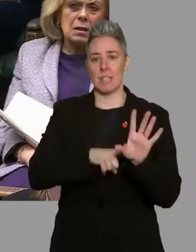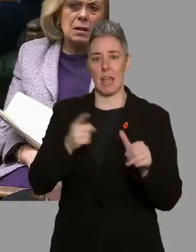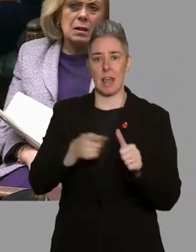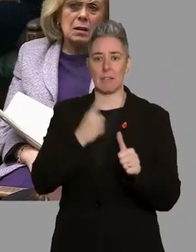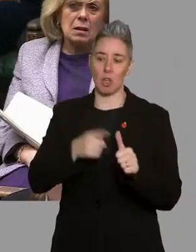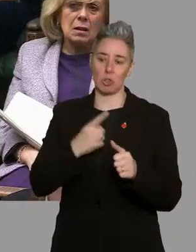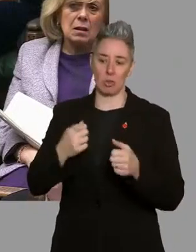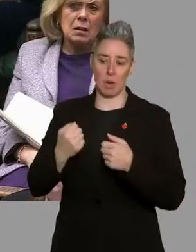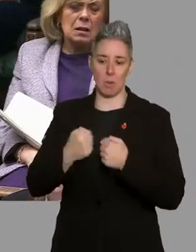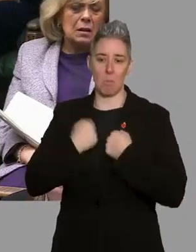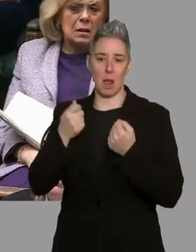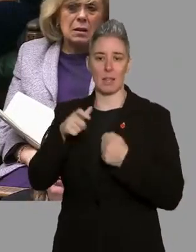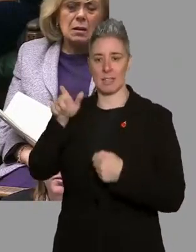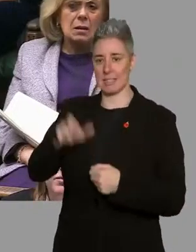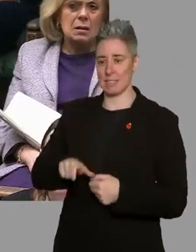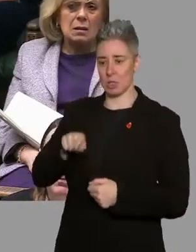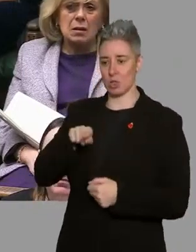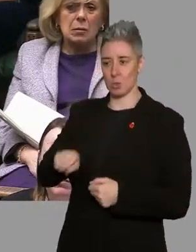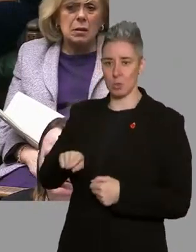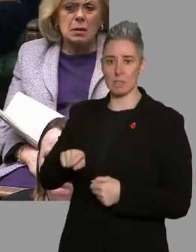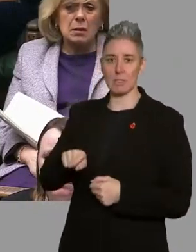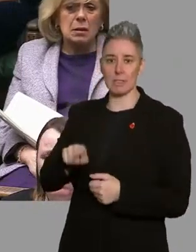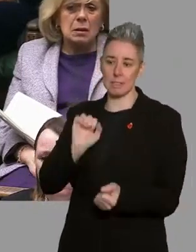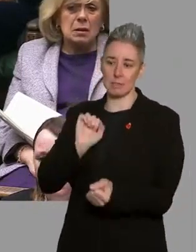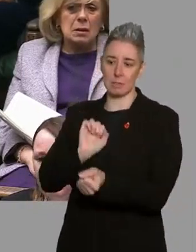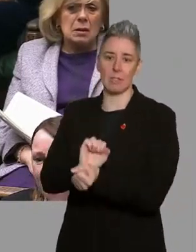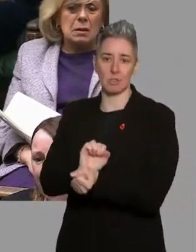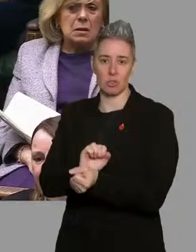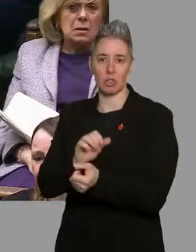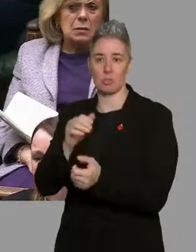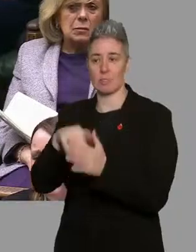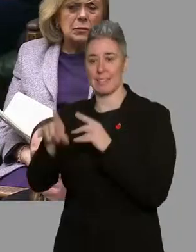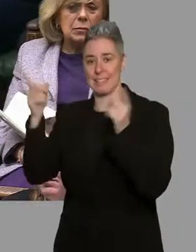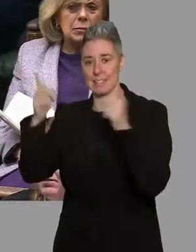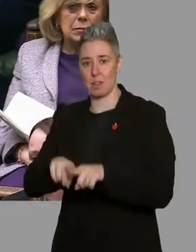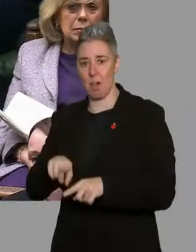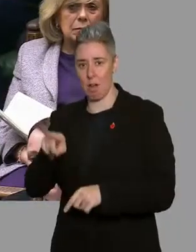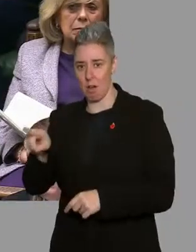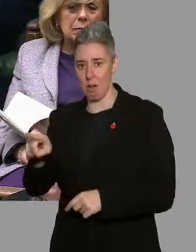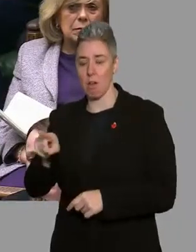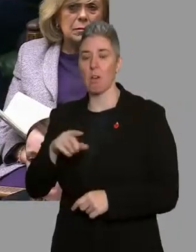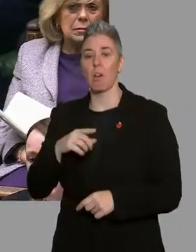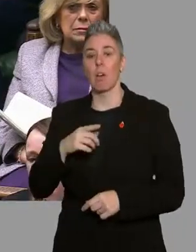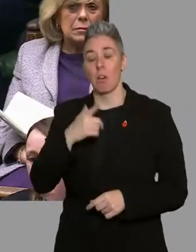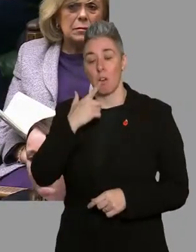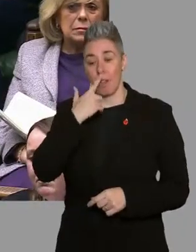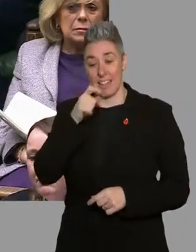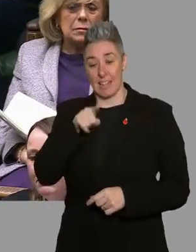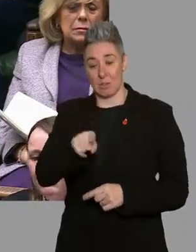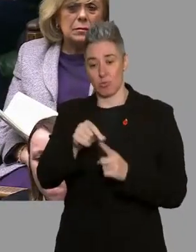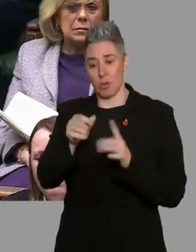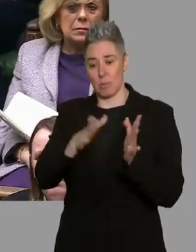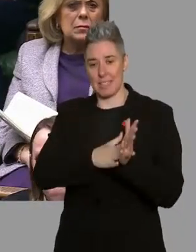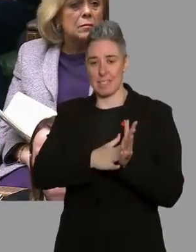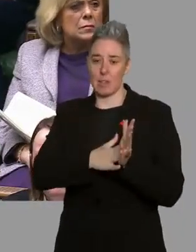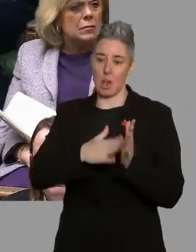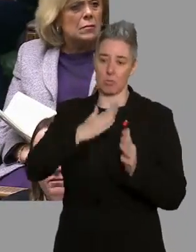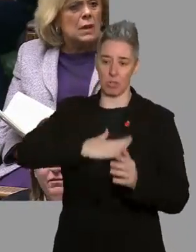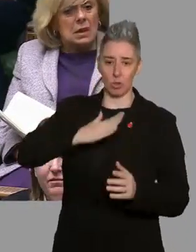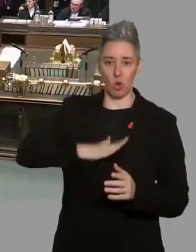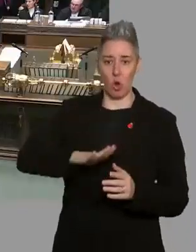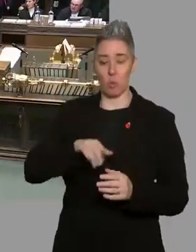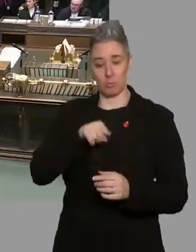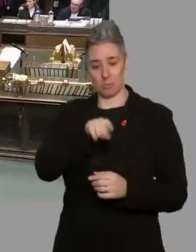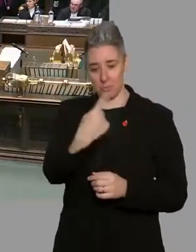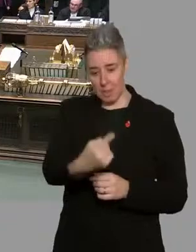in India. Can the Prime Minister assure me that he and his government will do all they can to secure his immediate release and bring him